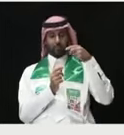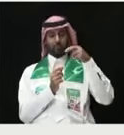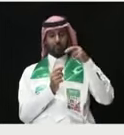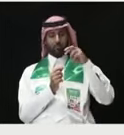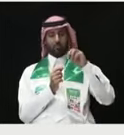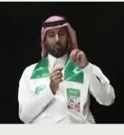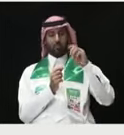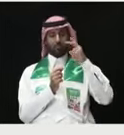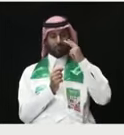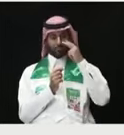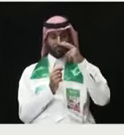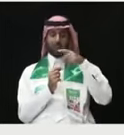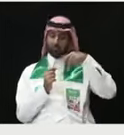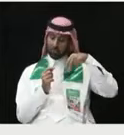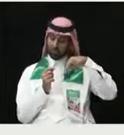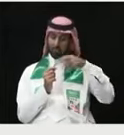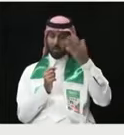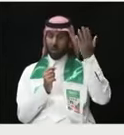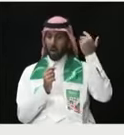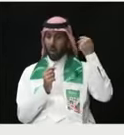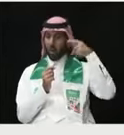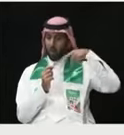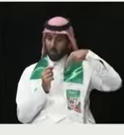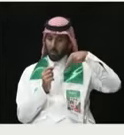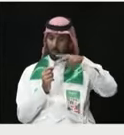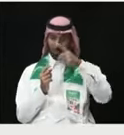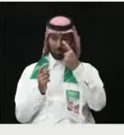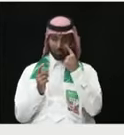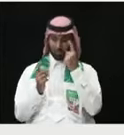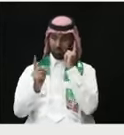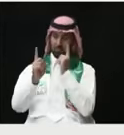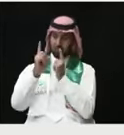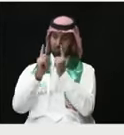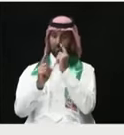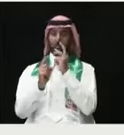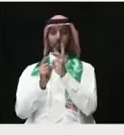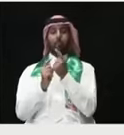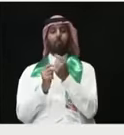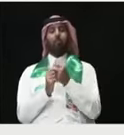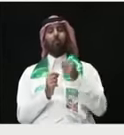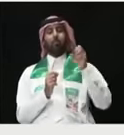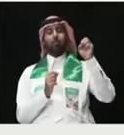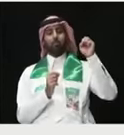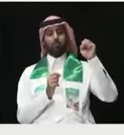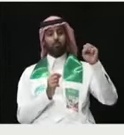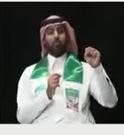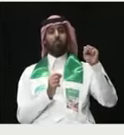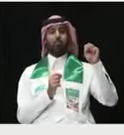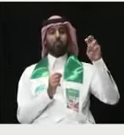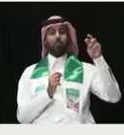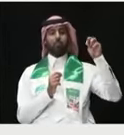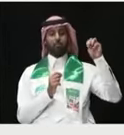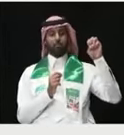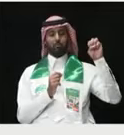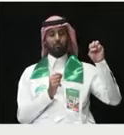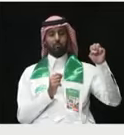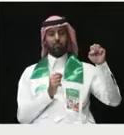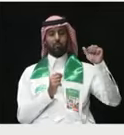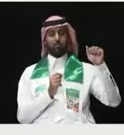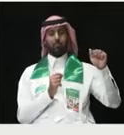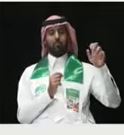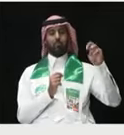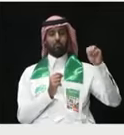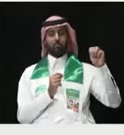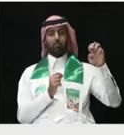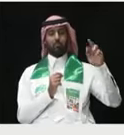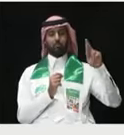Samir, he was walking. Again, the same idea that we've got in here. Long action, short action,